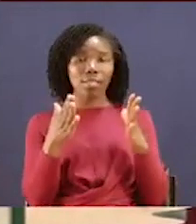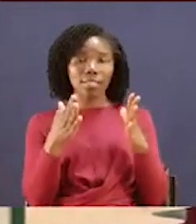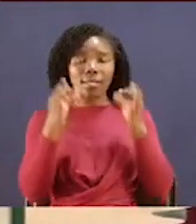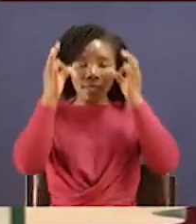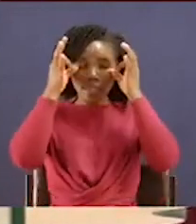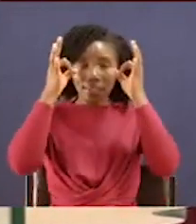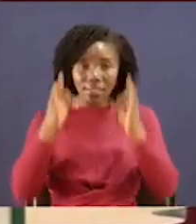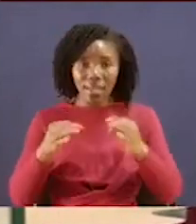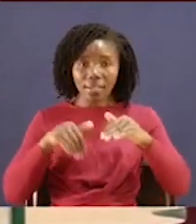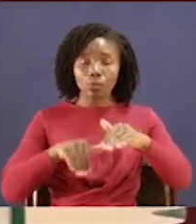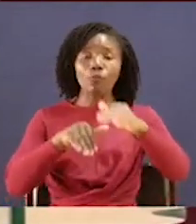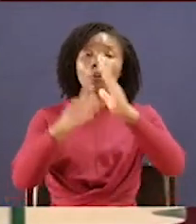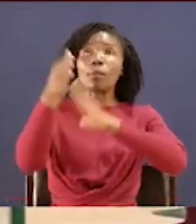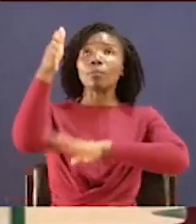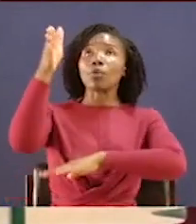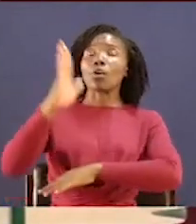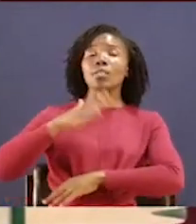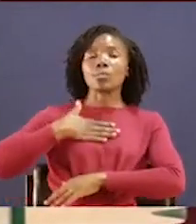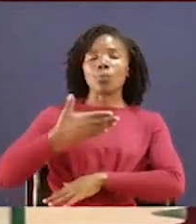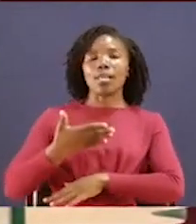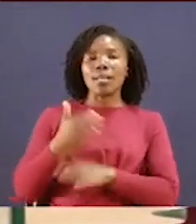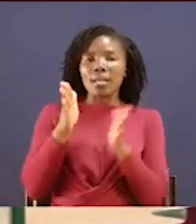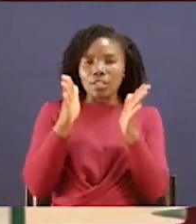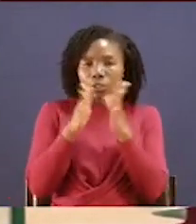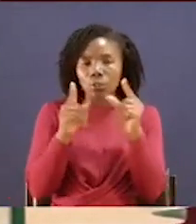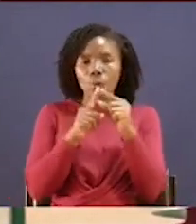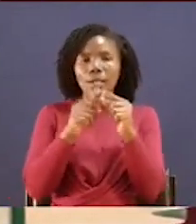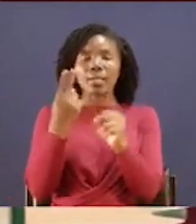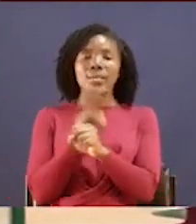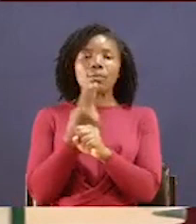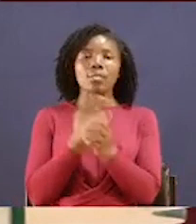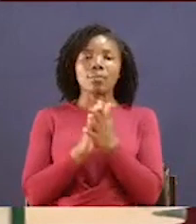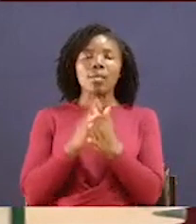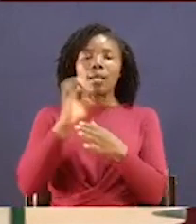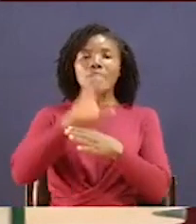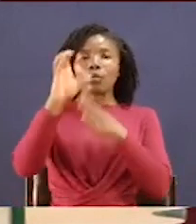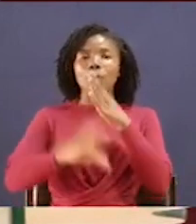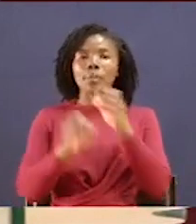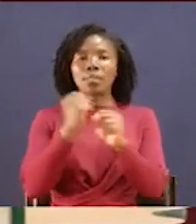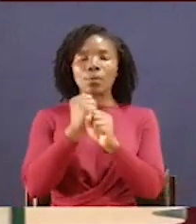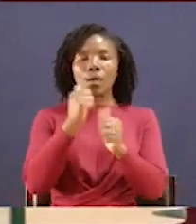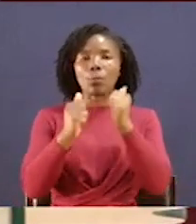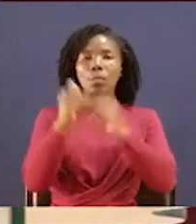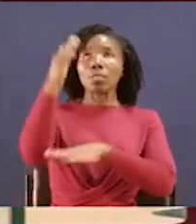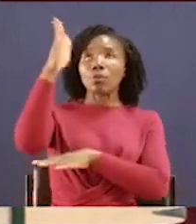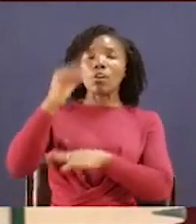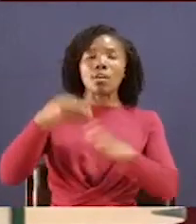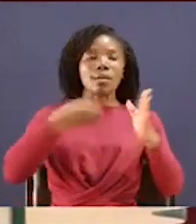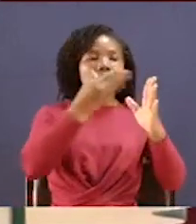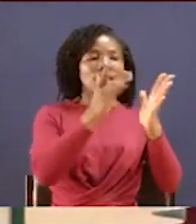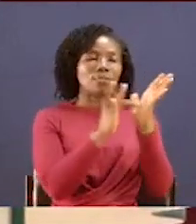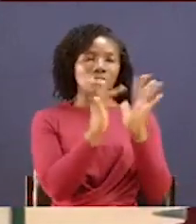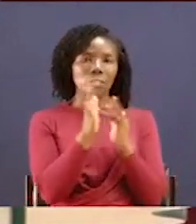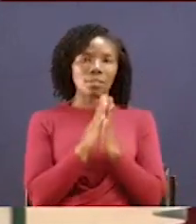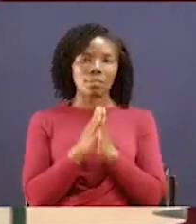to do the will of God, just in a very short sentence, and to complete the work that he actually gave me. And I know there are young